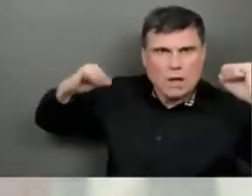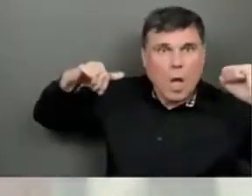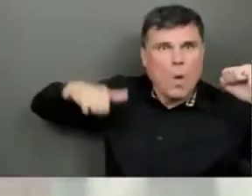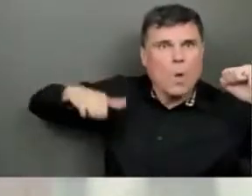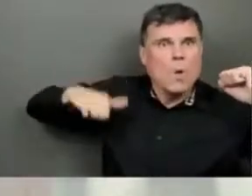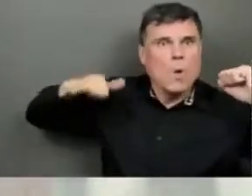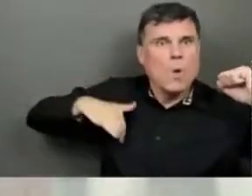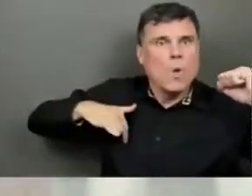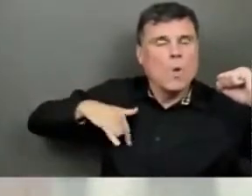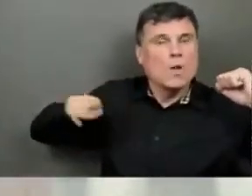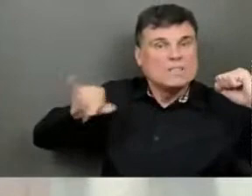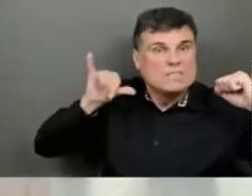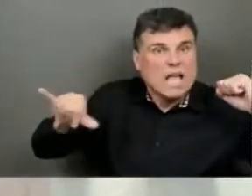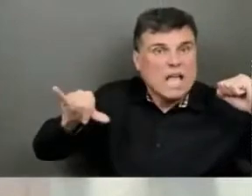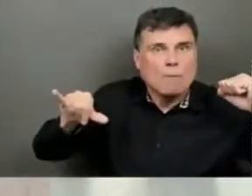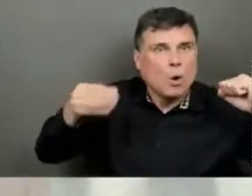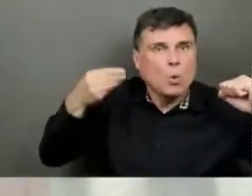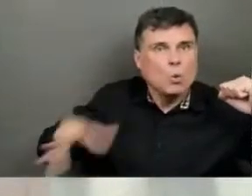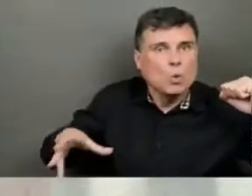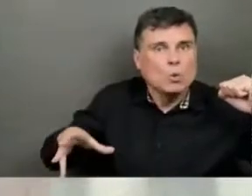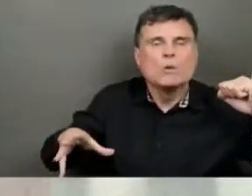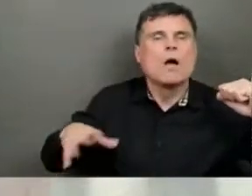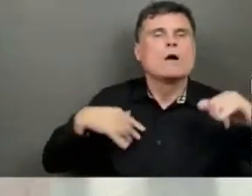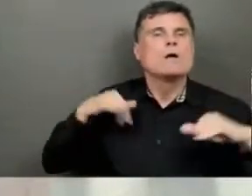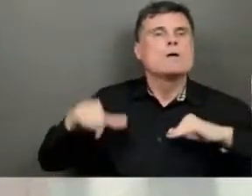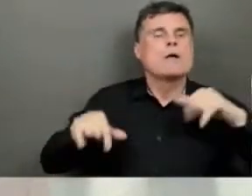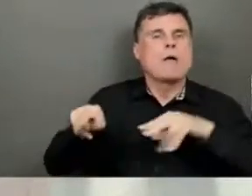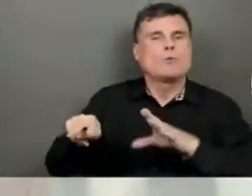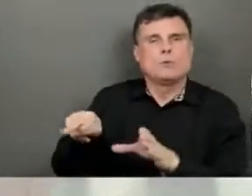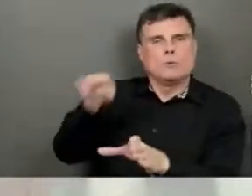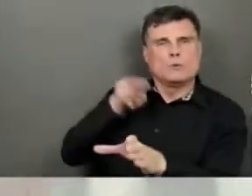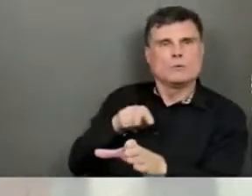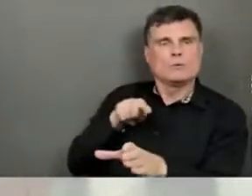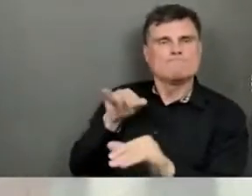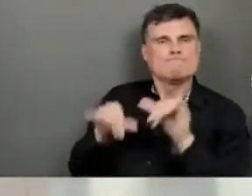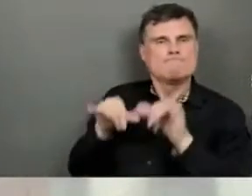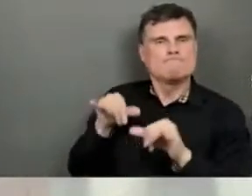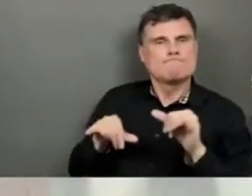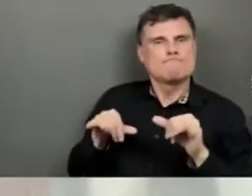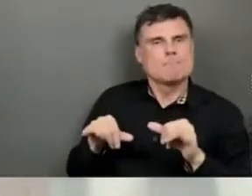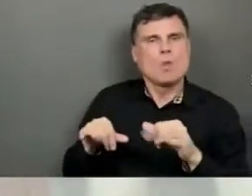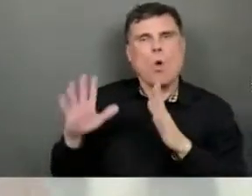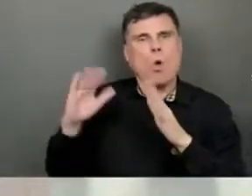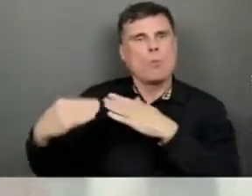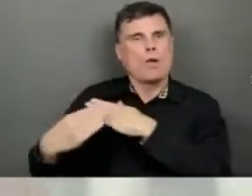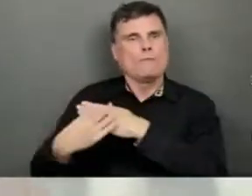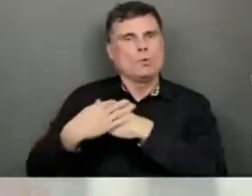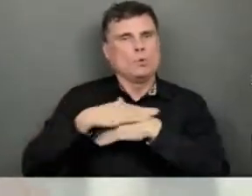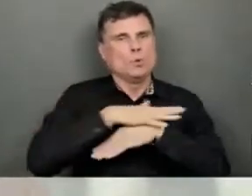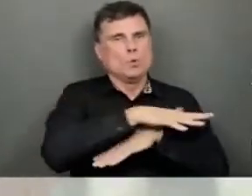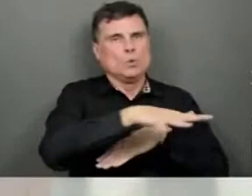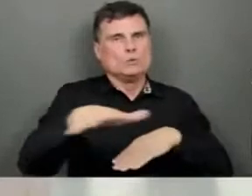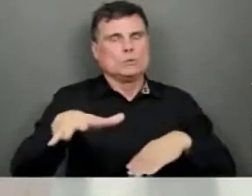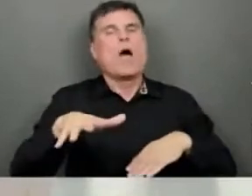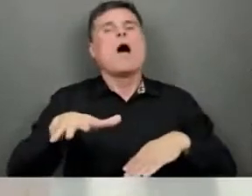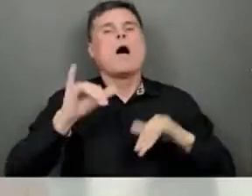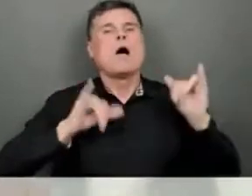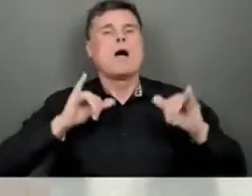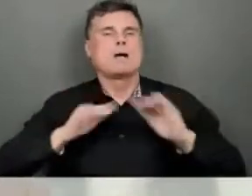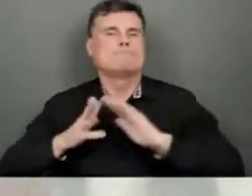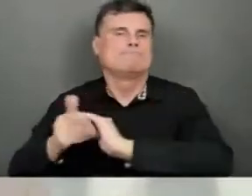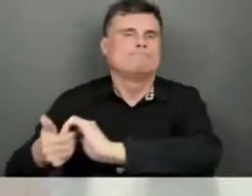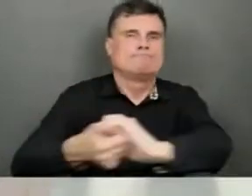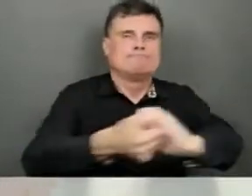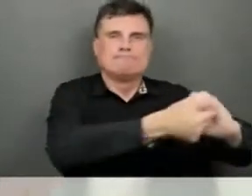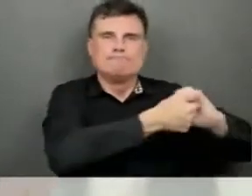society that I hope, will continue to work together to address. I worry